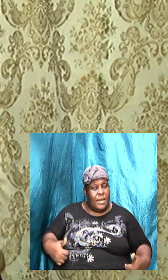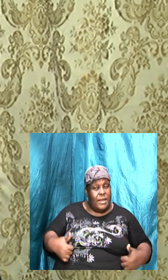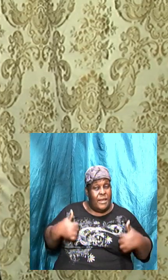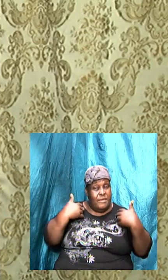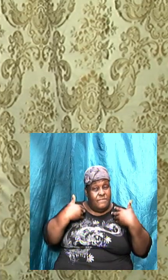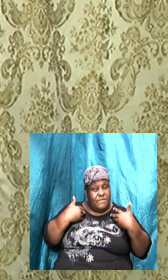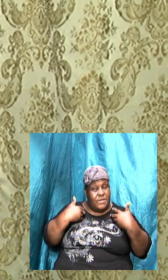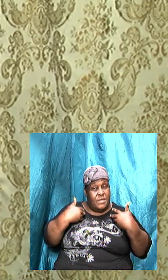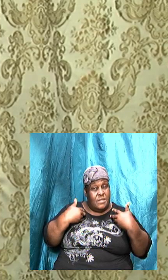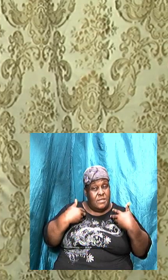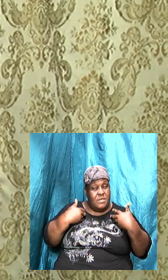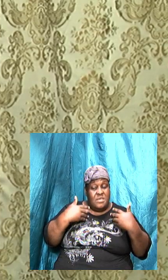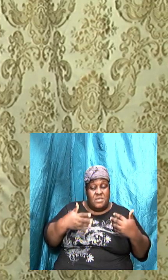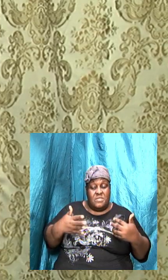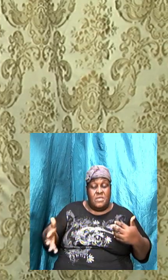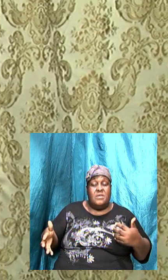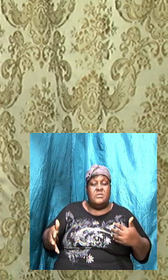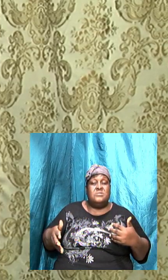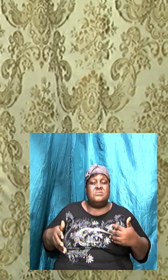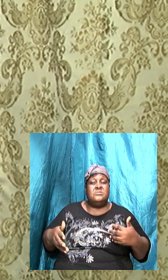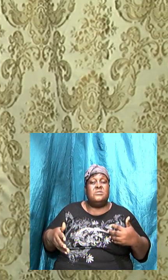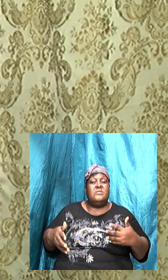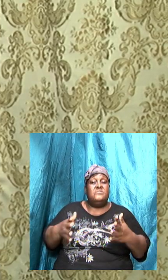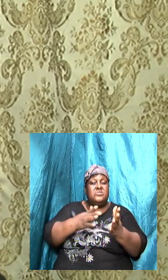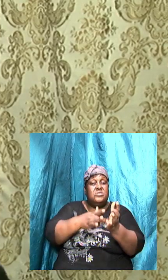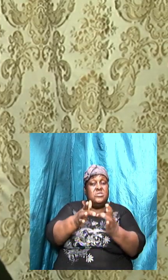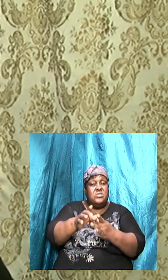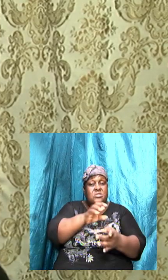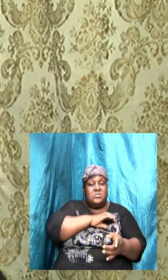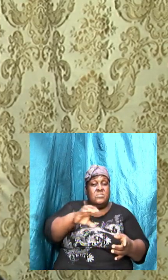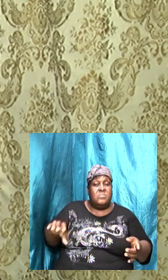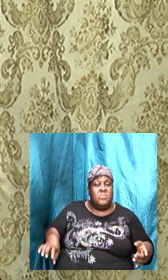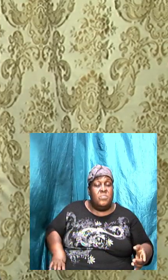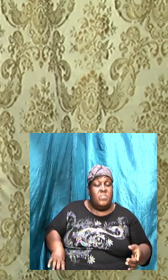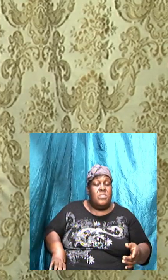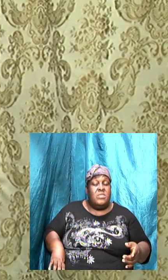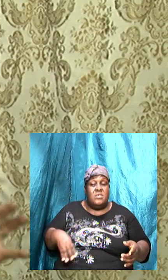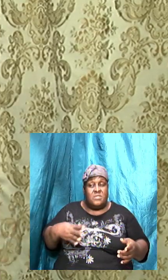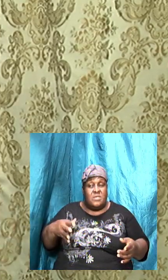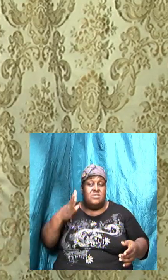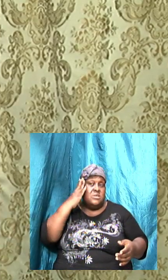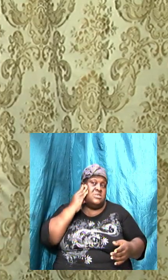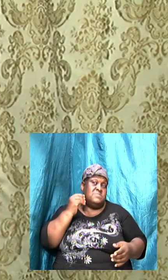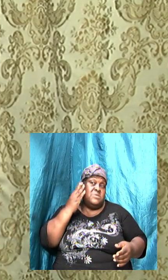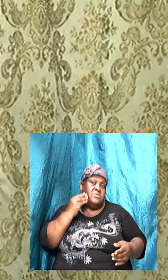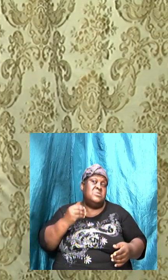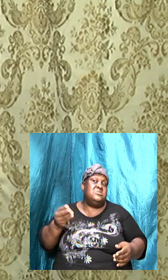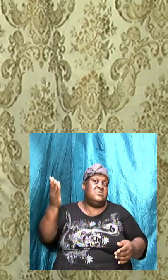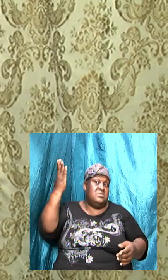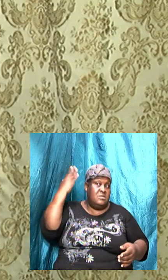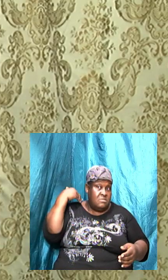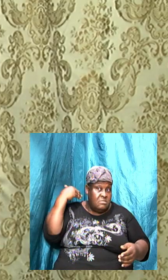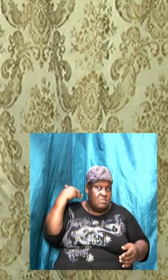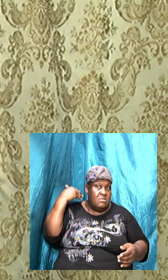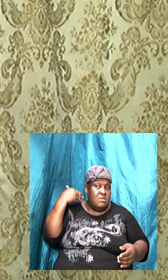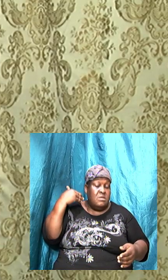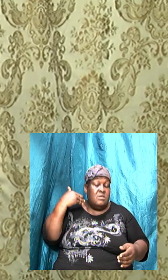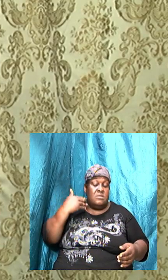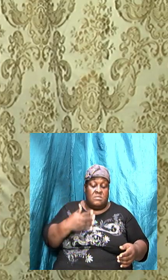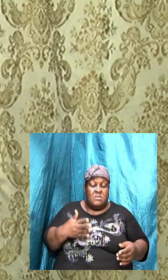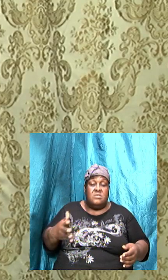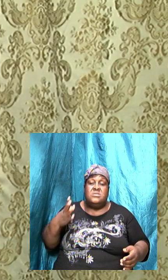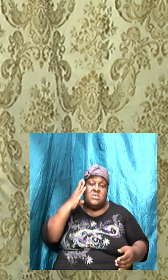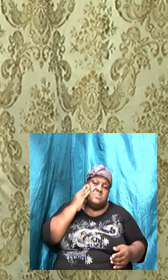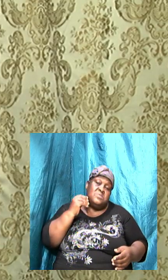they experienced then are things that we are experiencing now. Very similar. And you will find, because you would